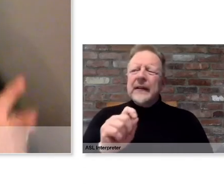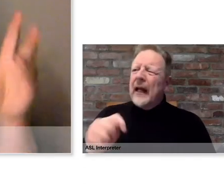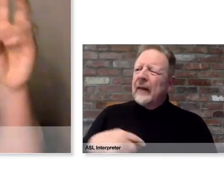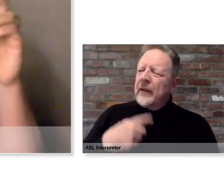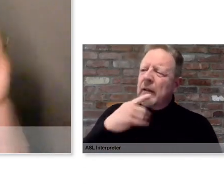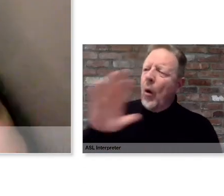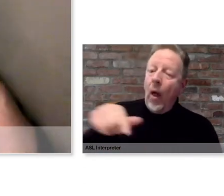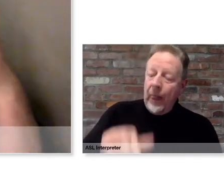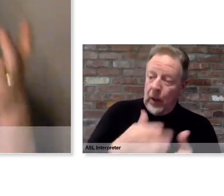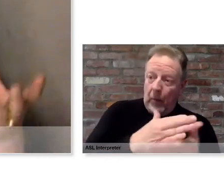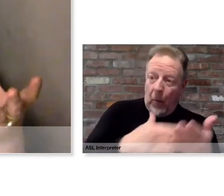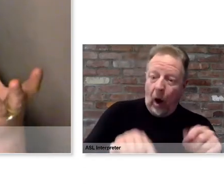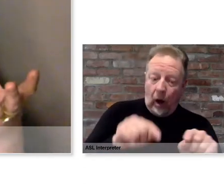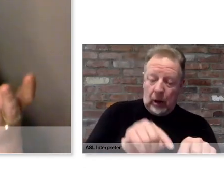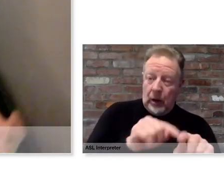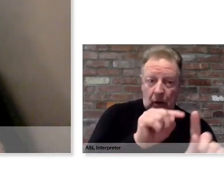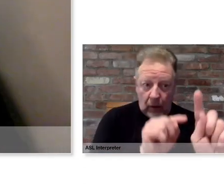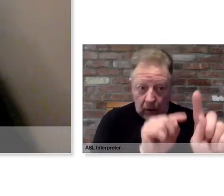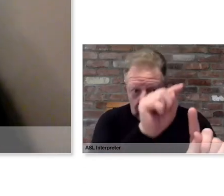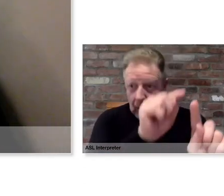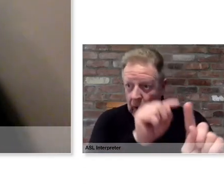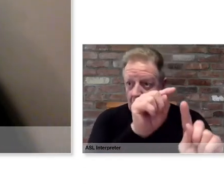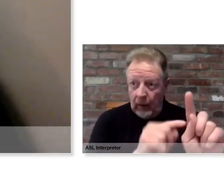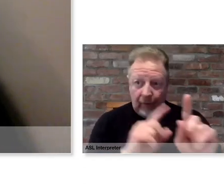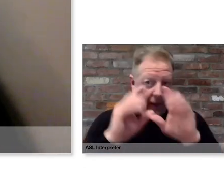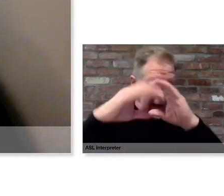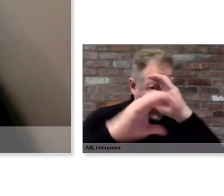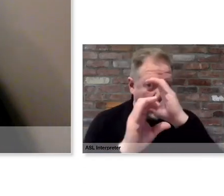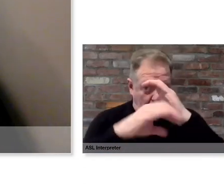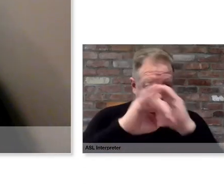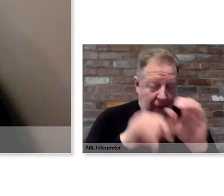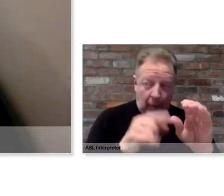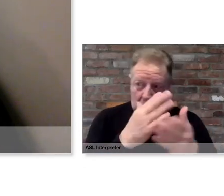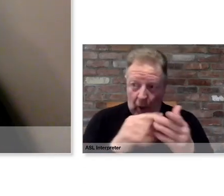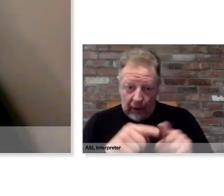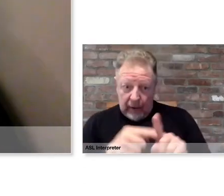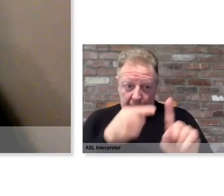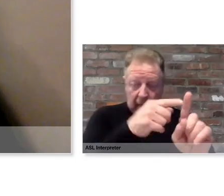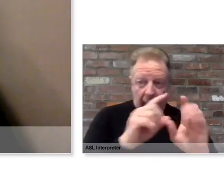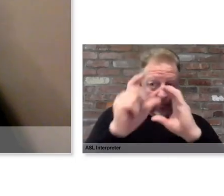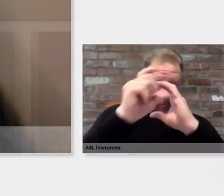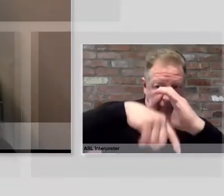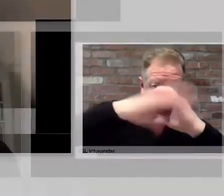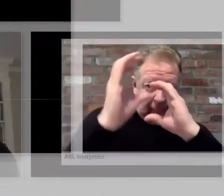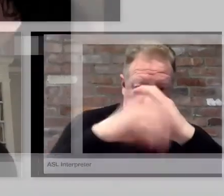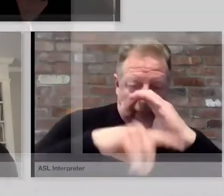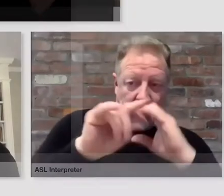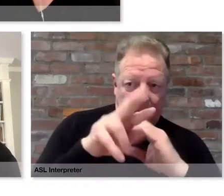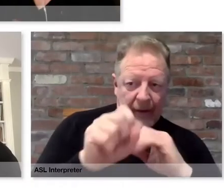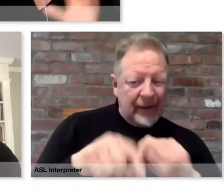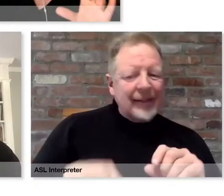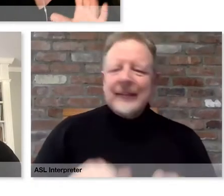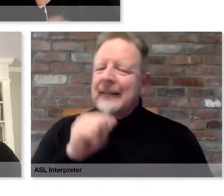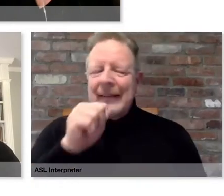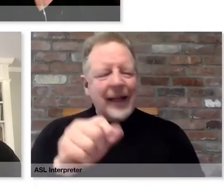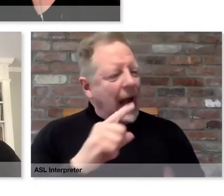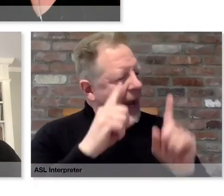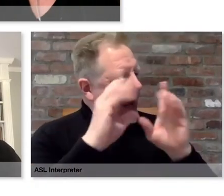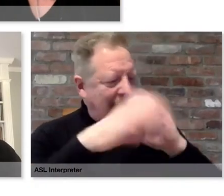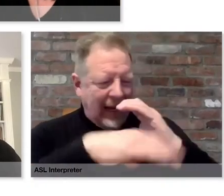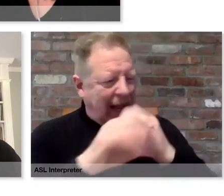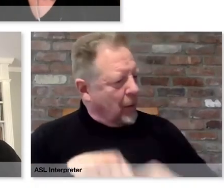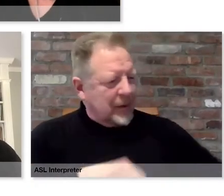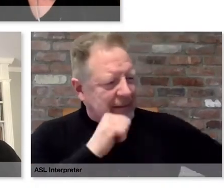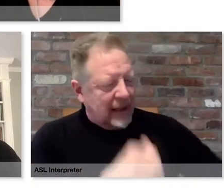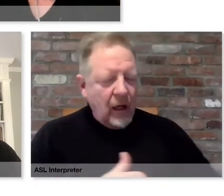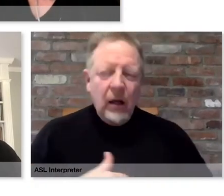part of the camera is the lens. And they're like, this is not a camera. So what